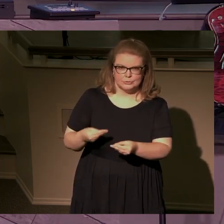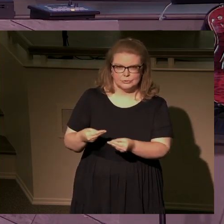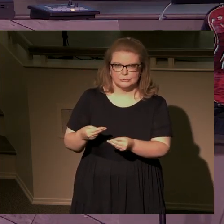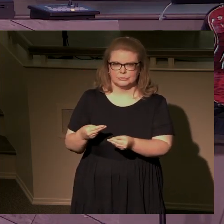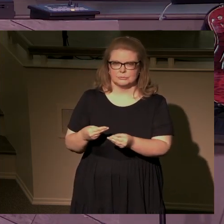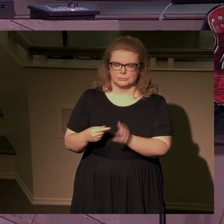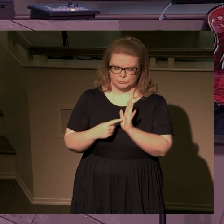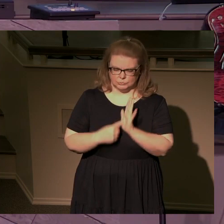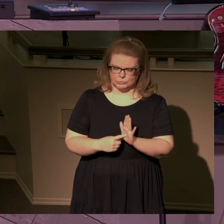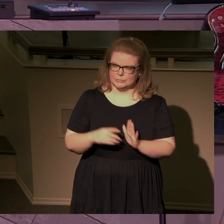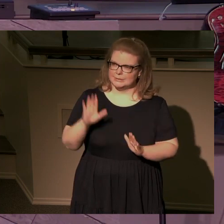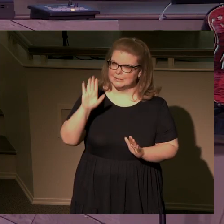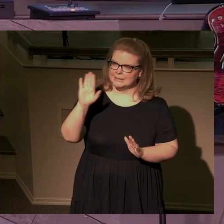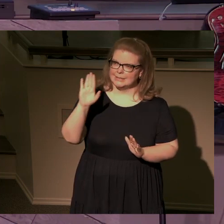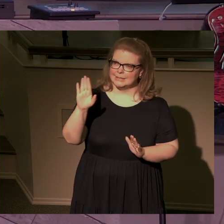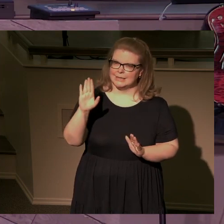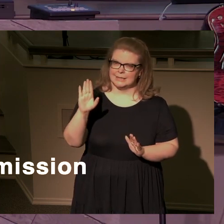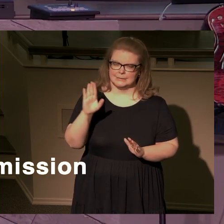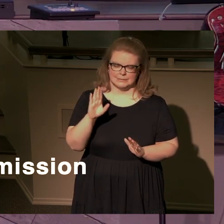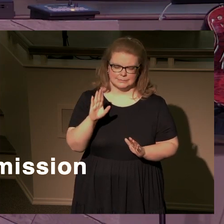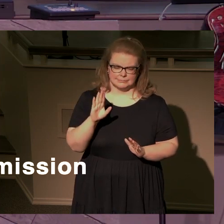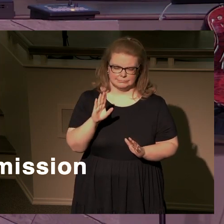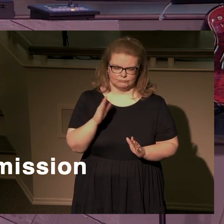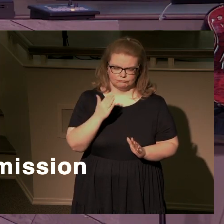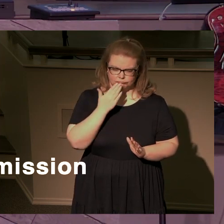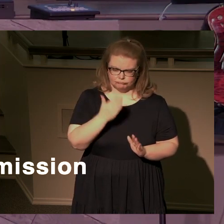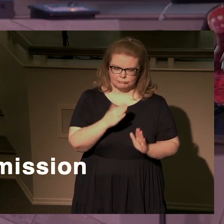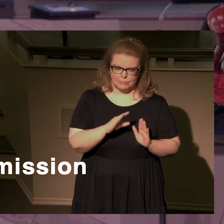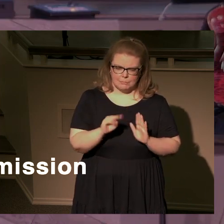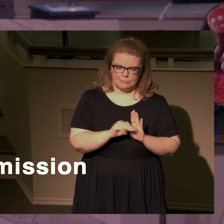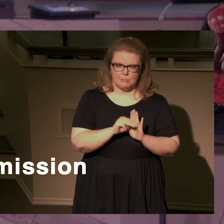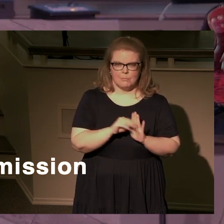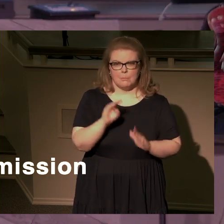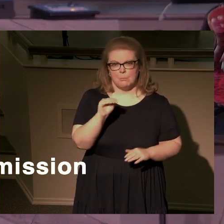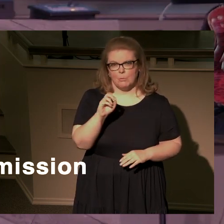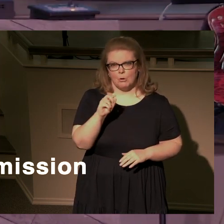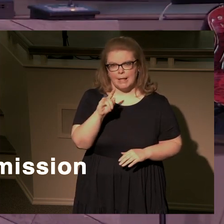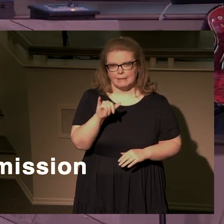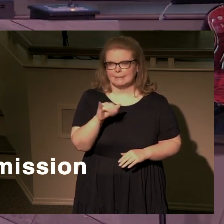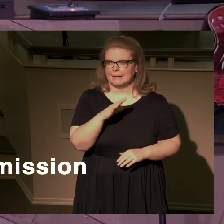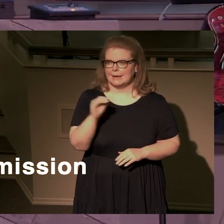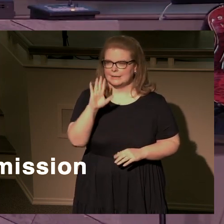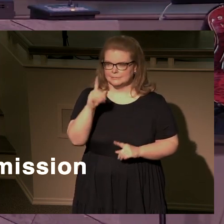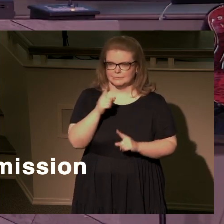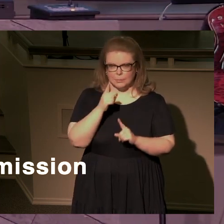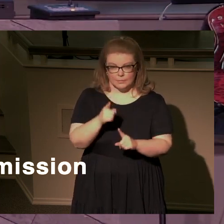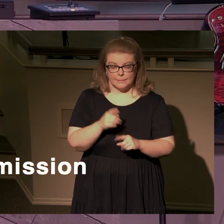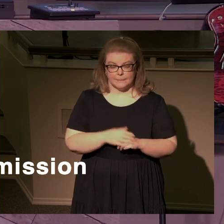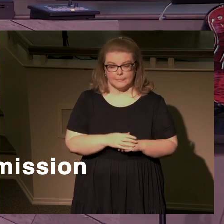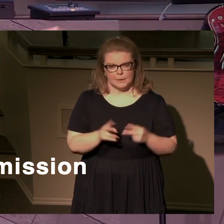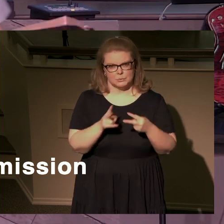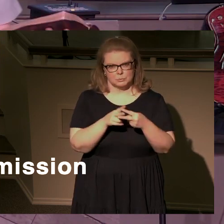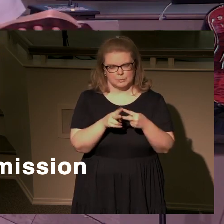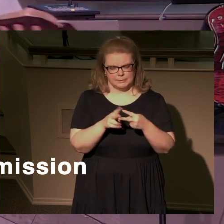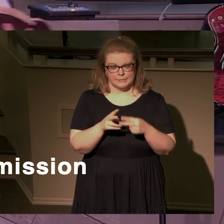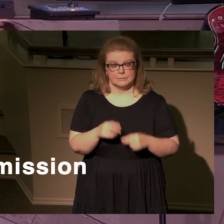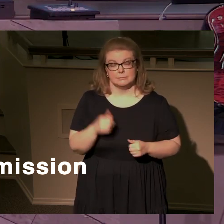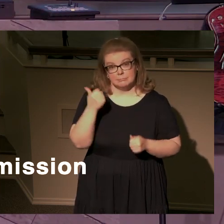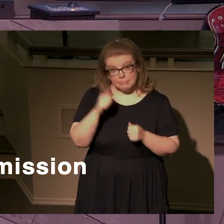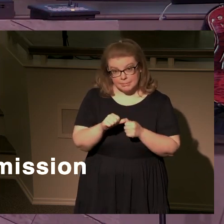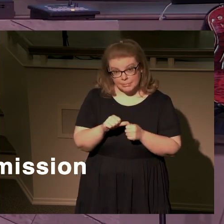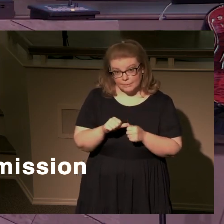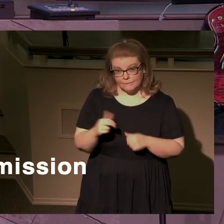and his mission to us. Two things, not just one thing. Remember, for us to